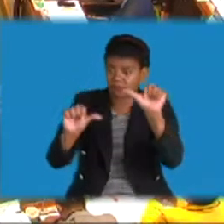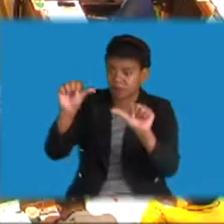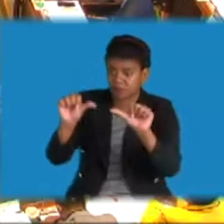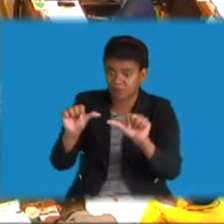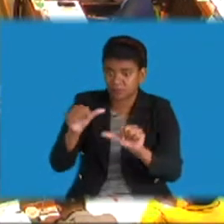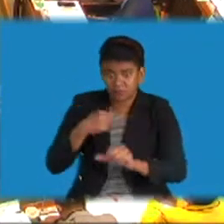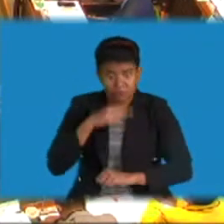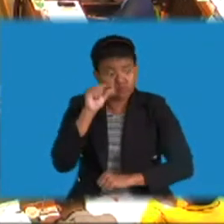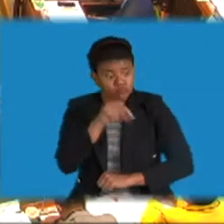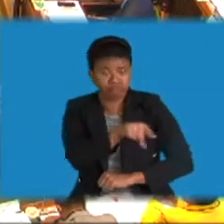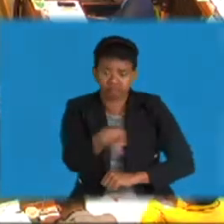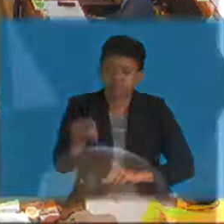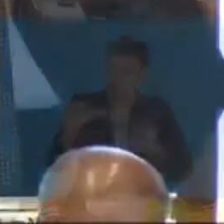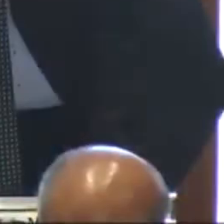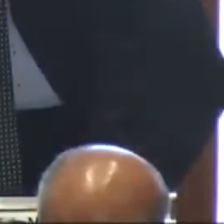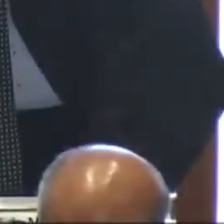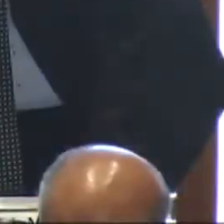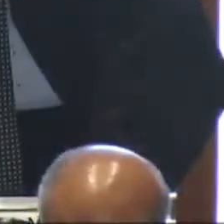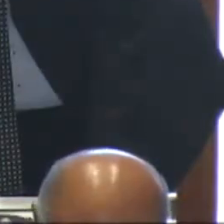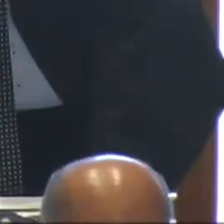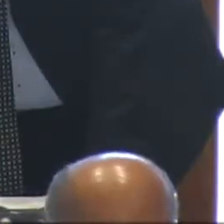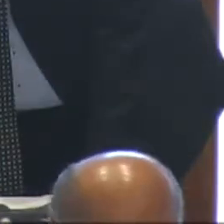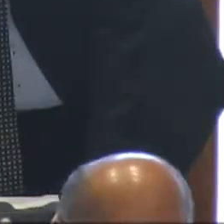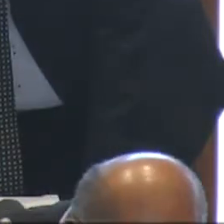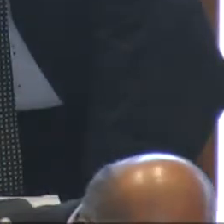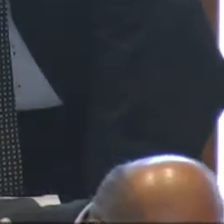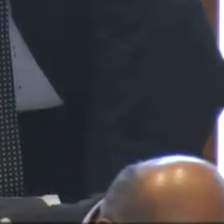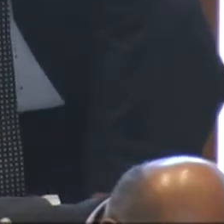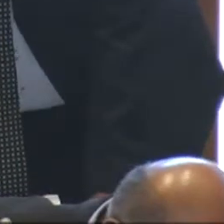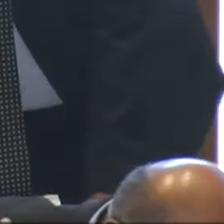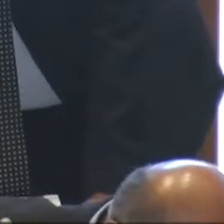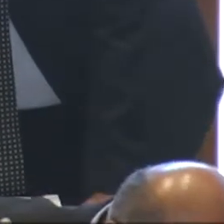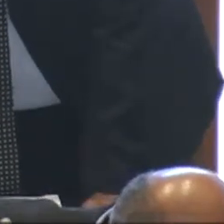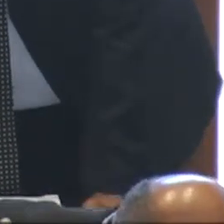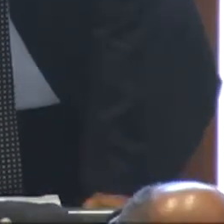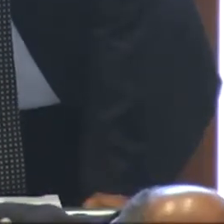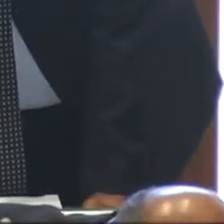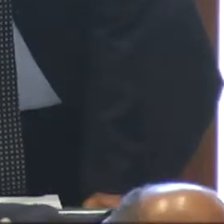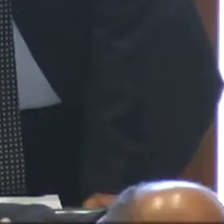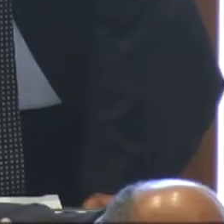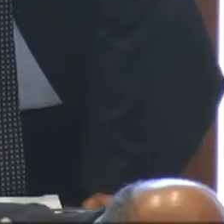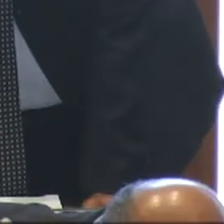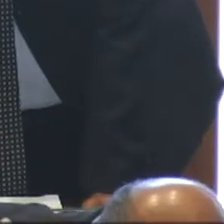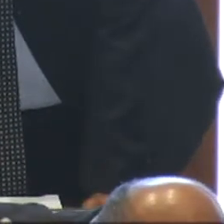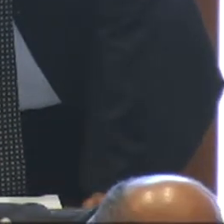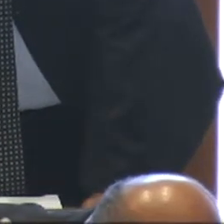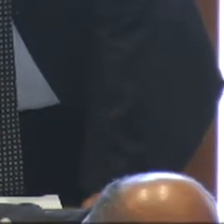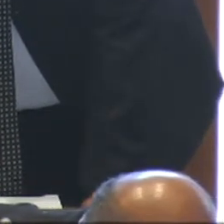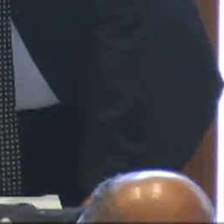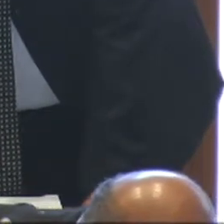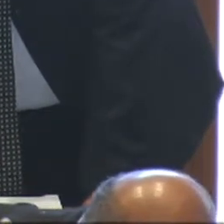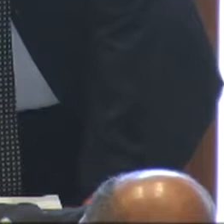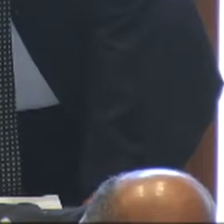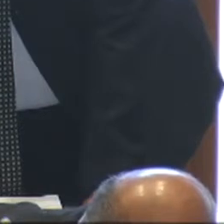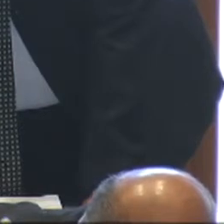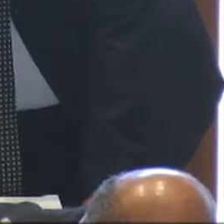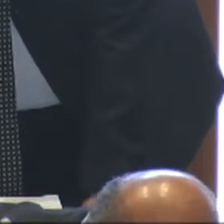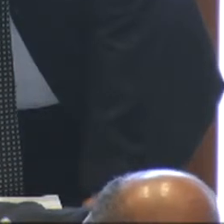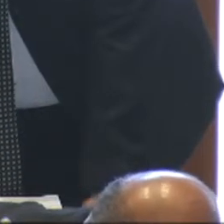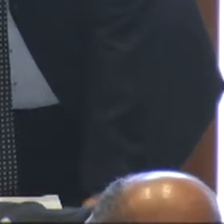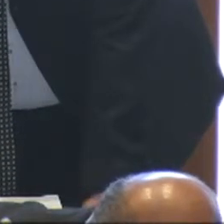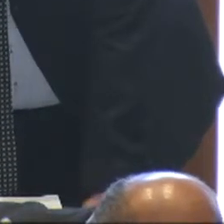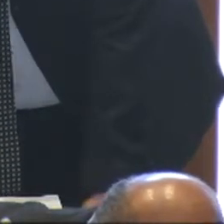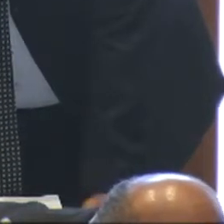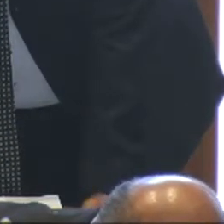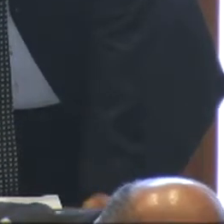this sector in order to actually value and actually